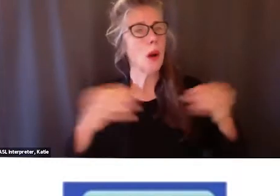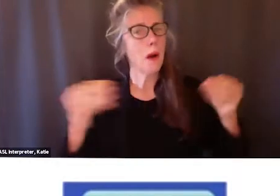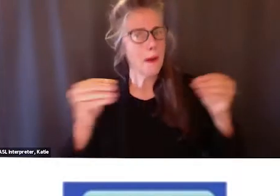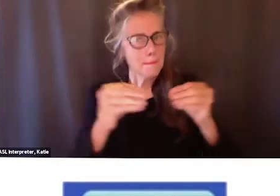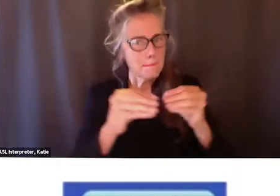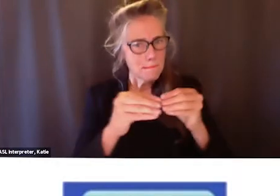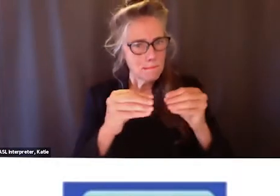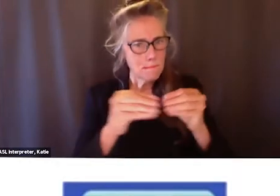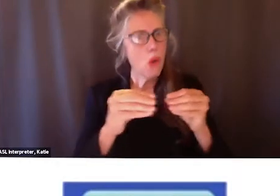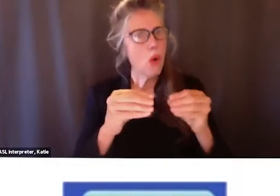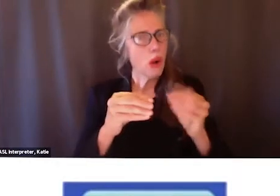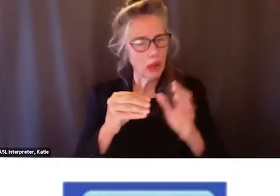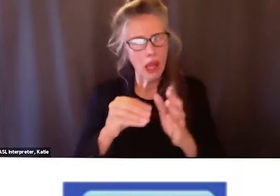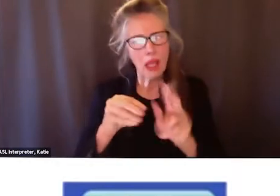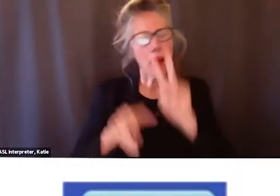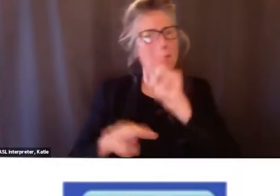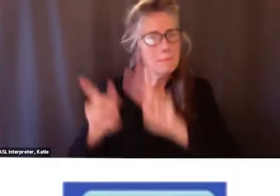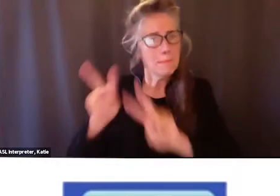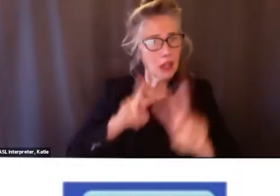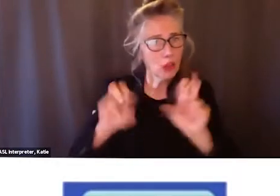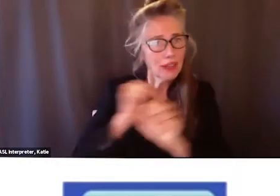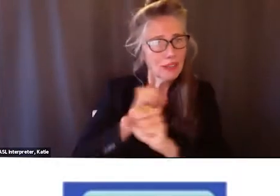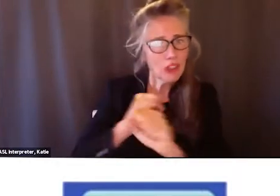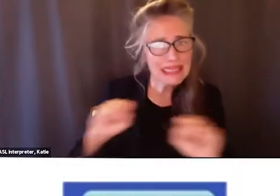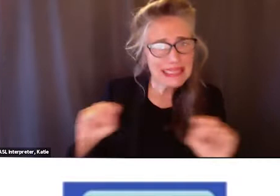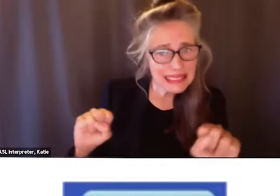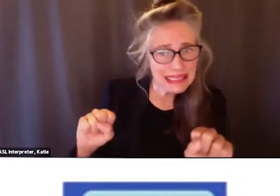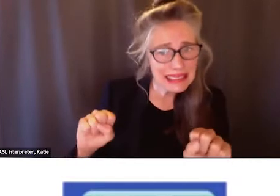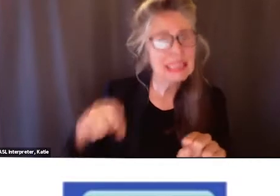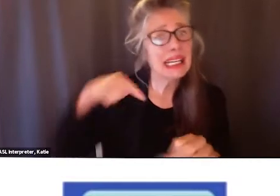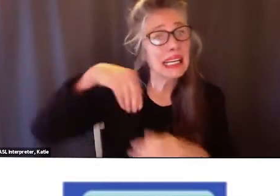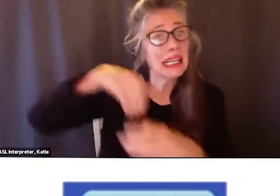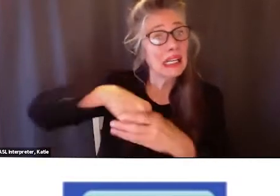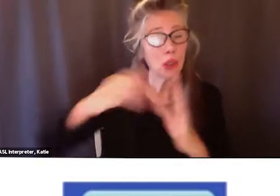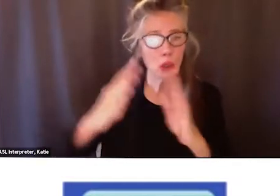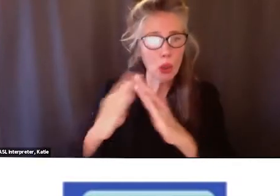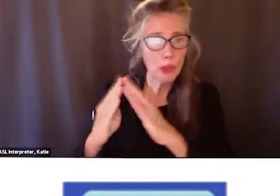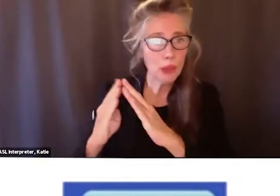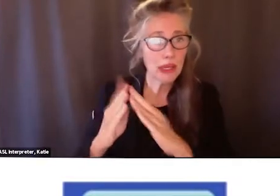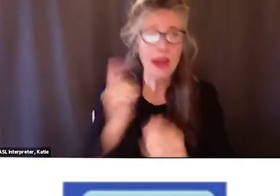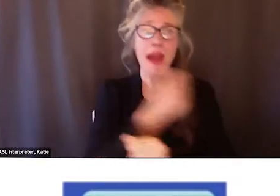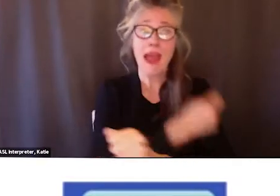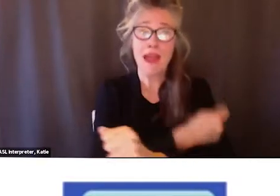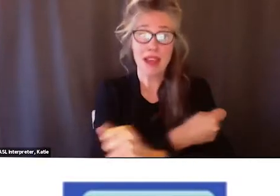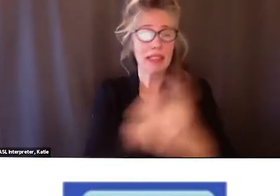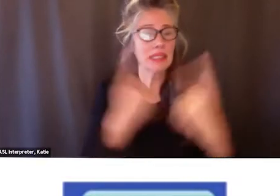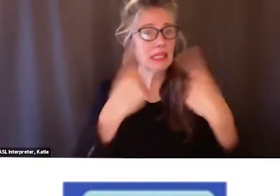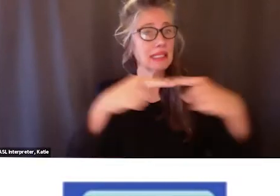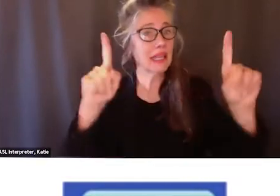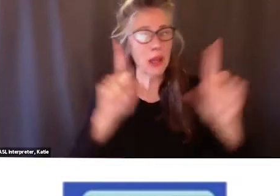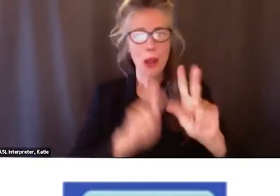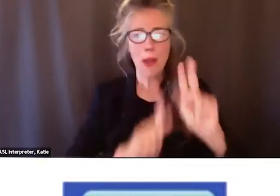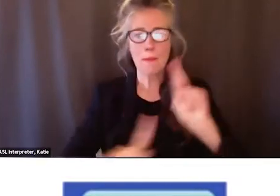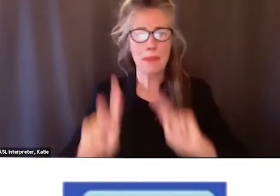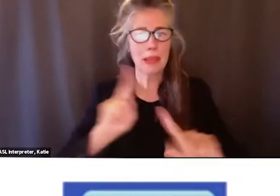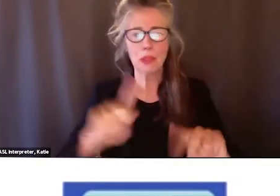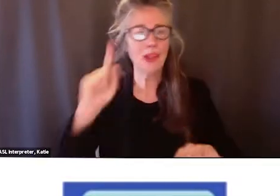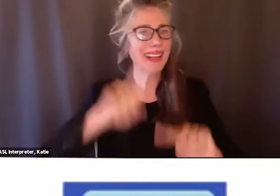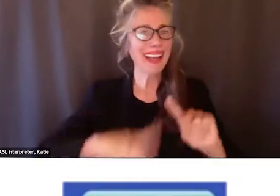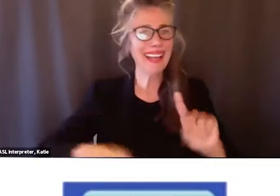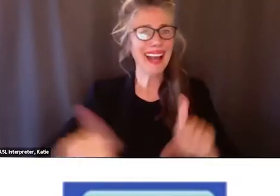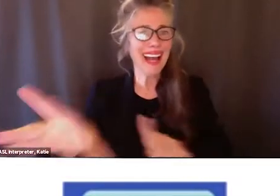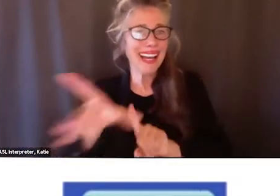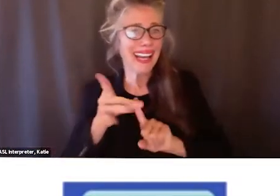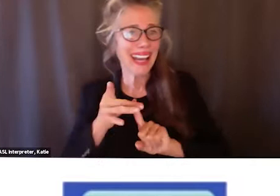intensive safety monitoring in U.S. history. The vaccines are also effective. They keep people from getting and spreading the virus that